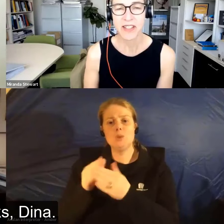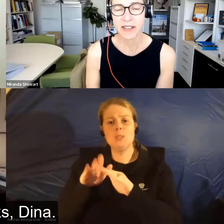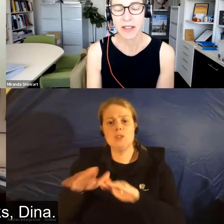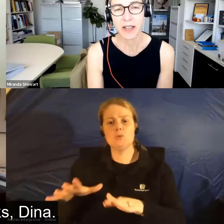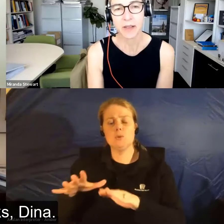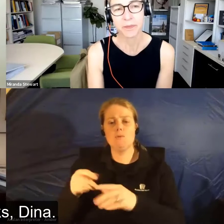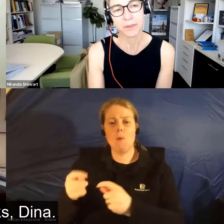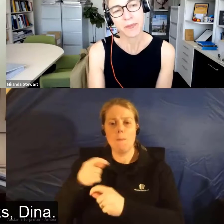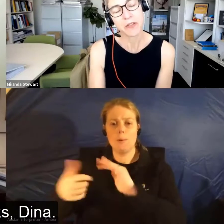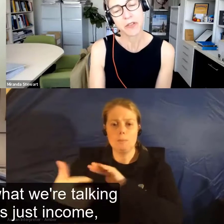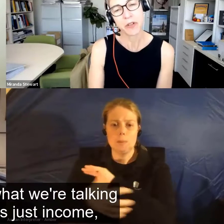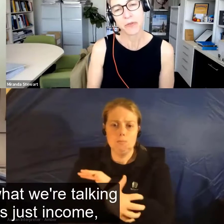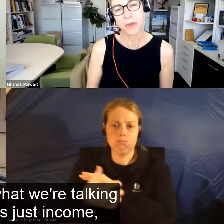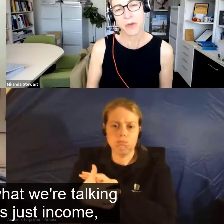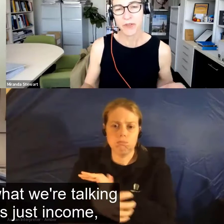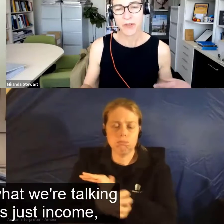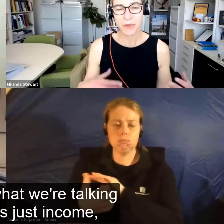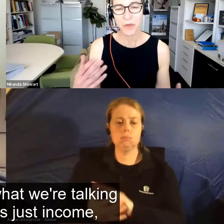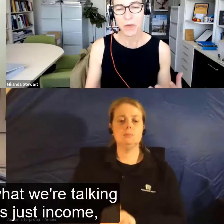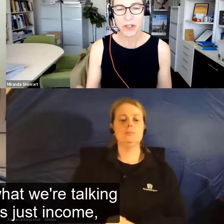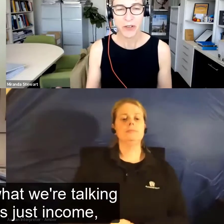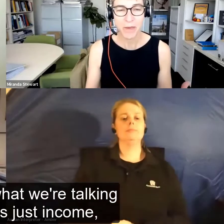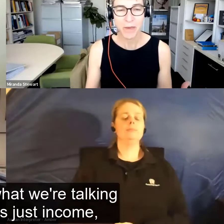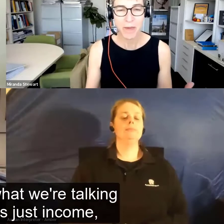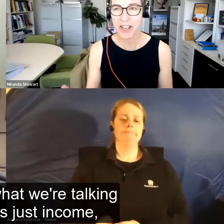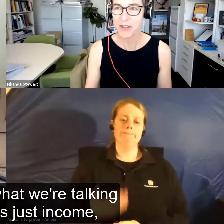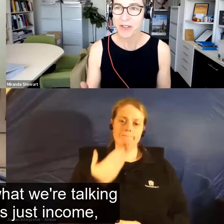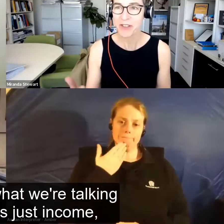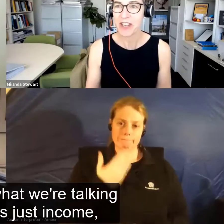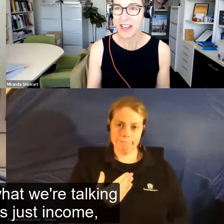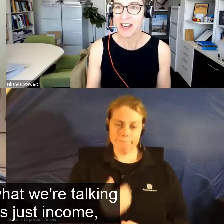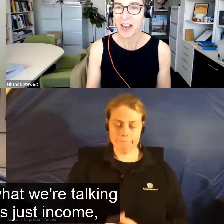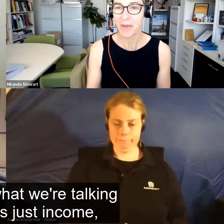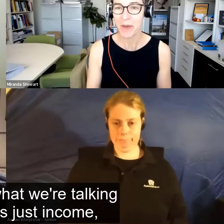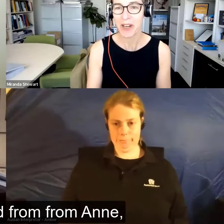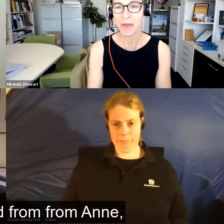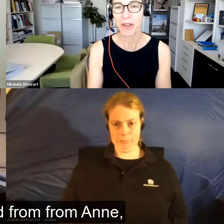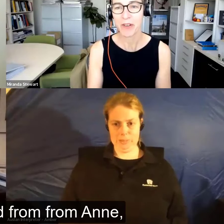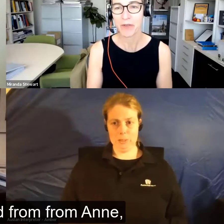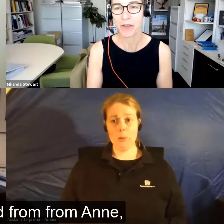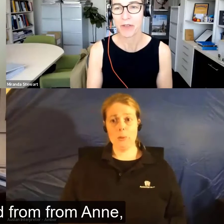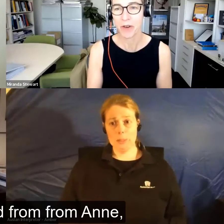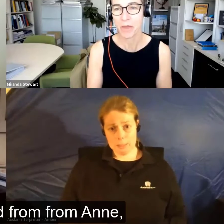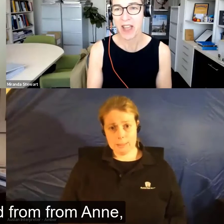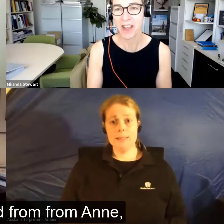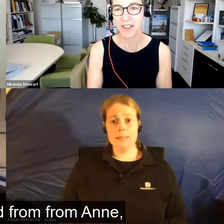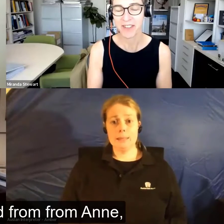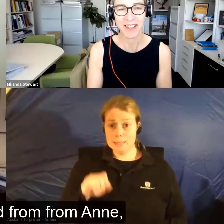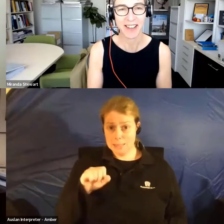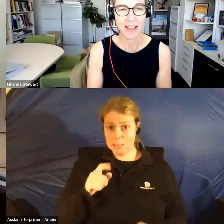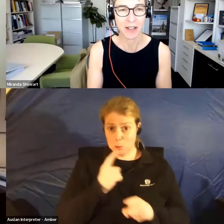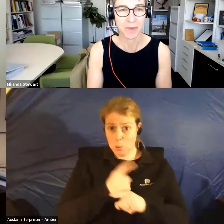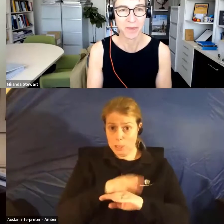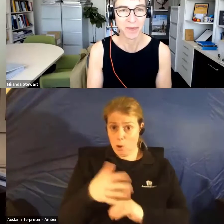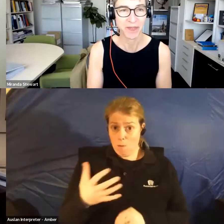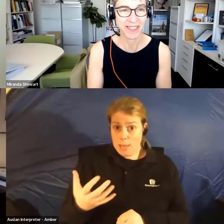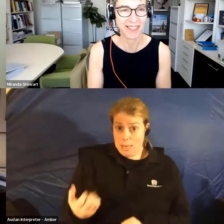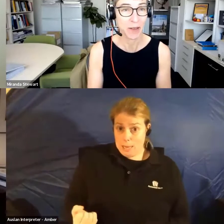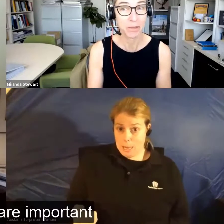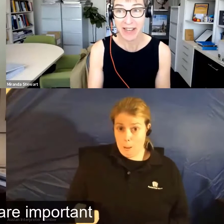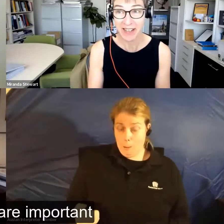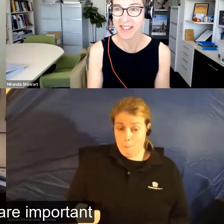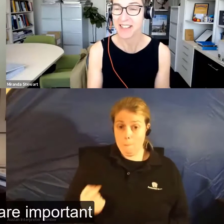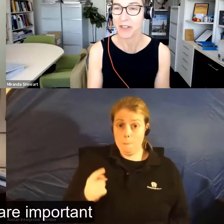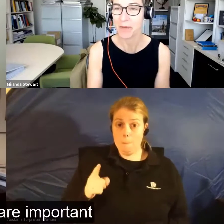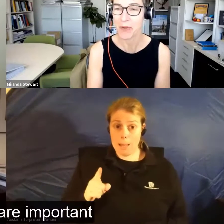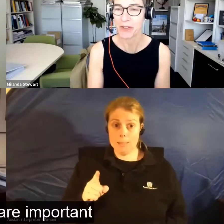Thanks, Dina. So, of course, what we're talking about here is just income, but as we heard from Anne,